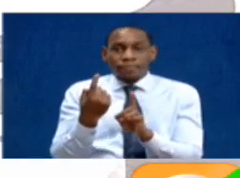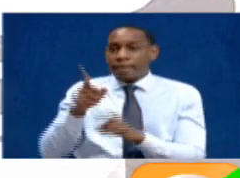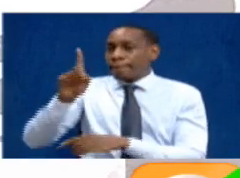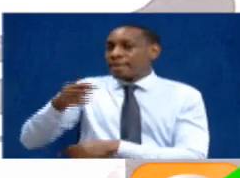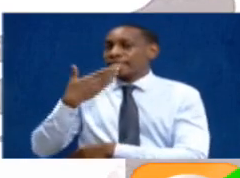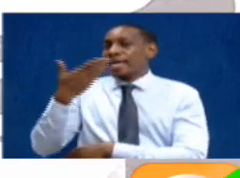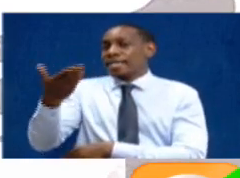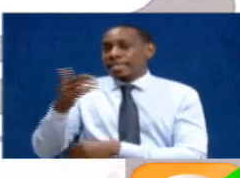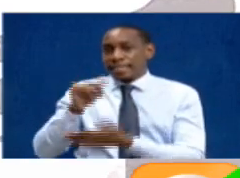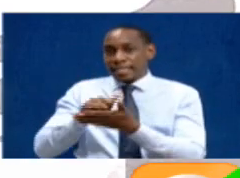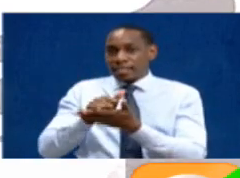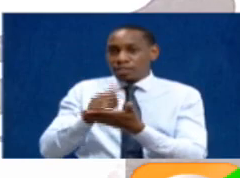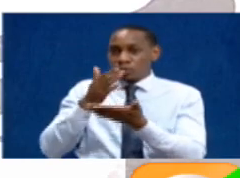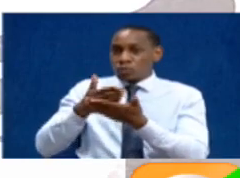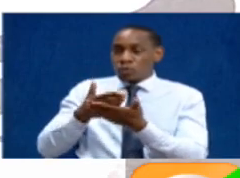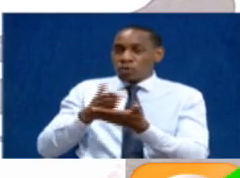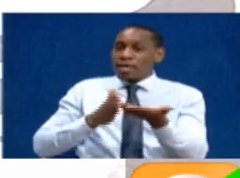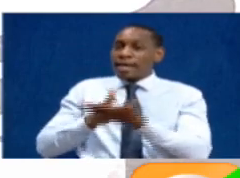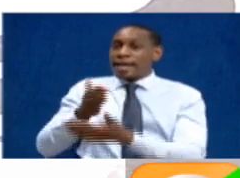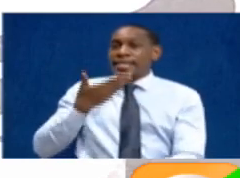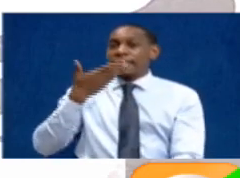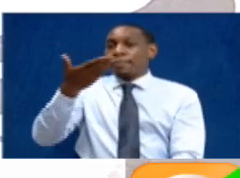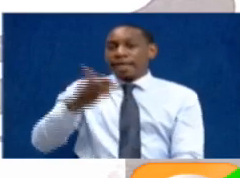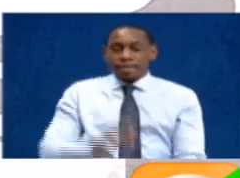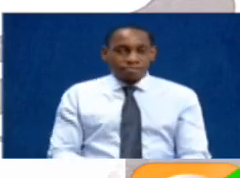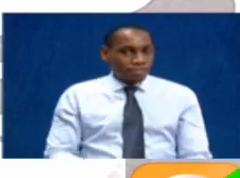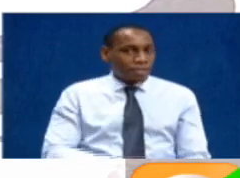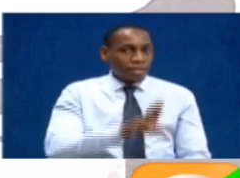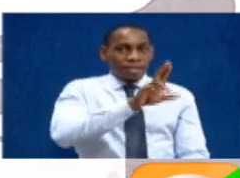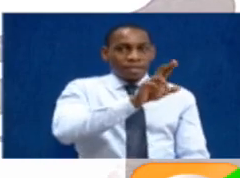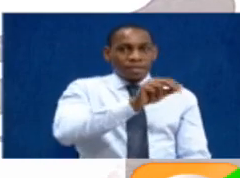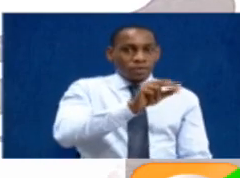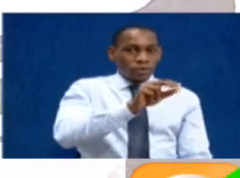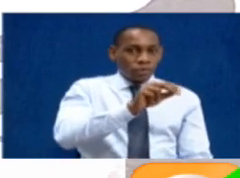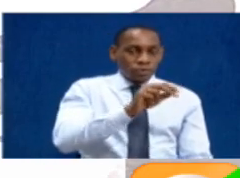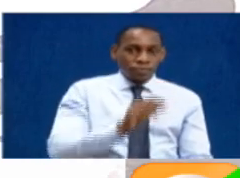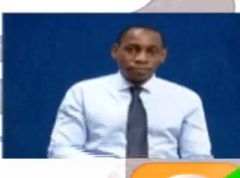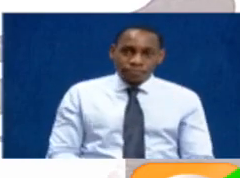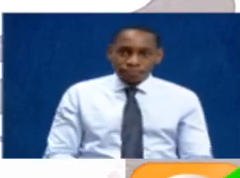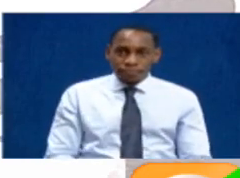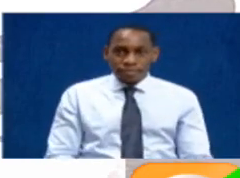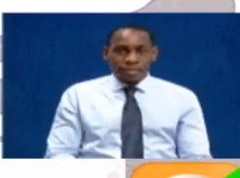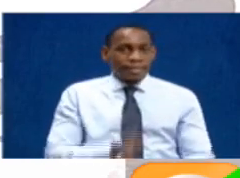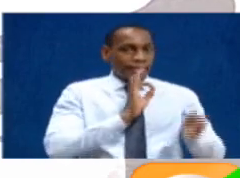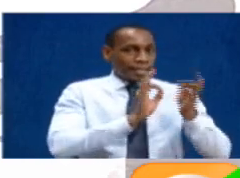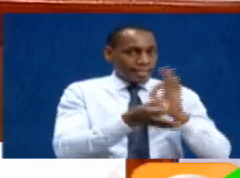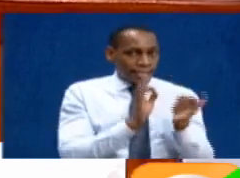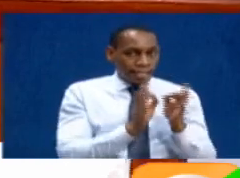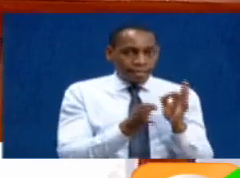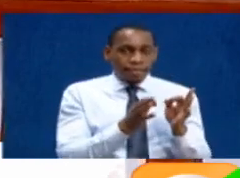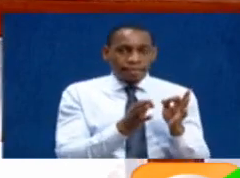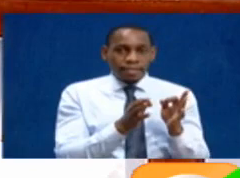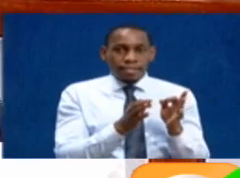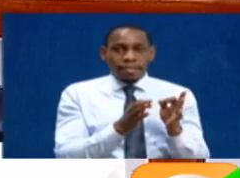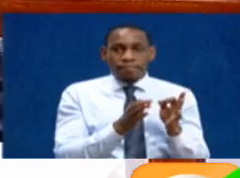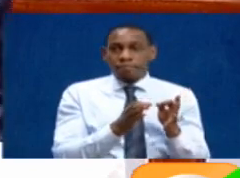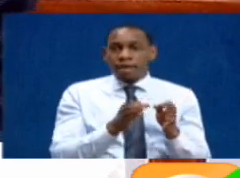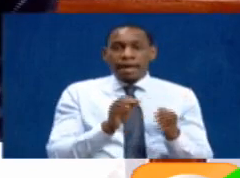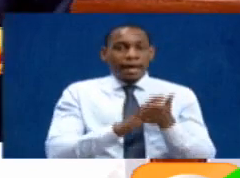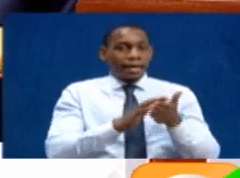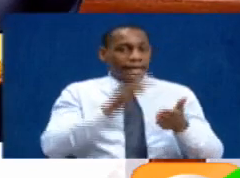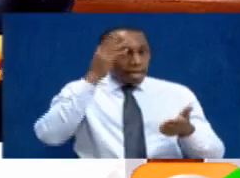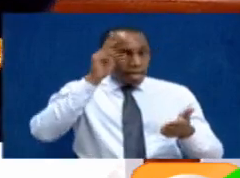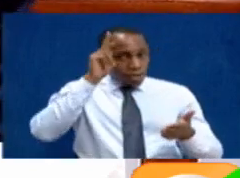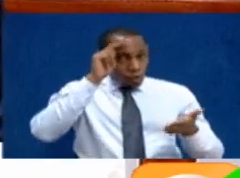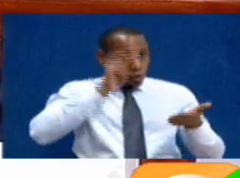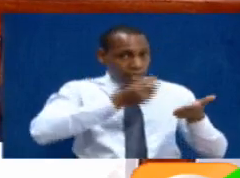Lazima Mjibu, you know, this is a right of reply. No, I don't need to, because if you want to know who is illiterate, it is him.